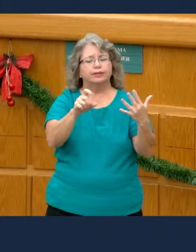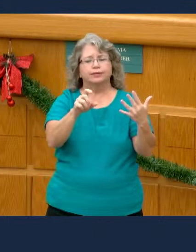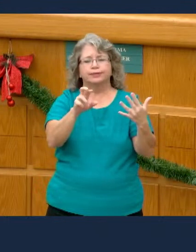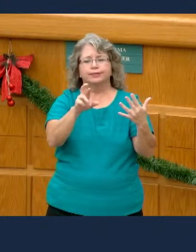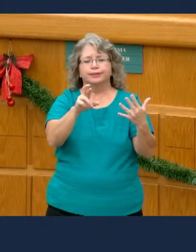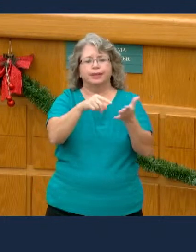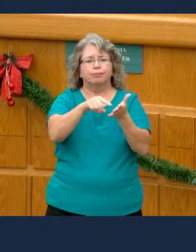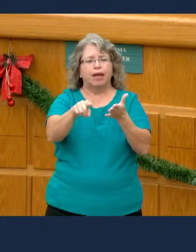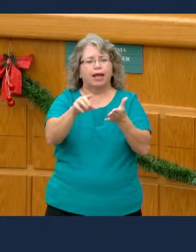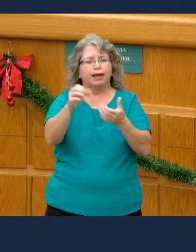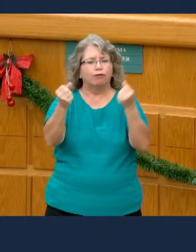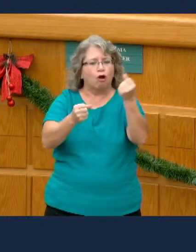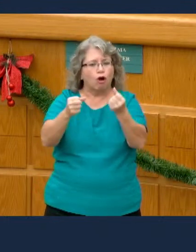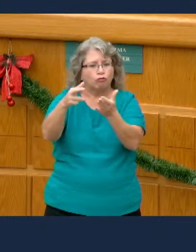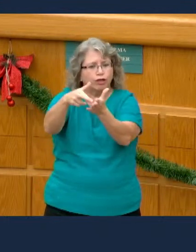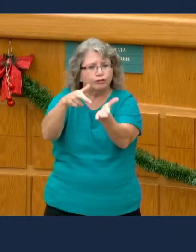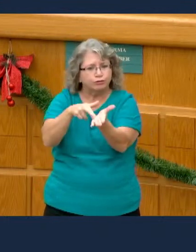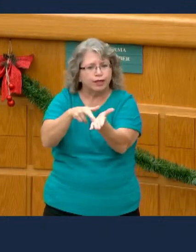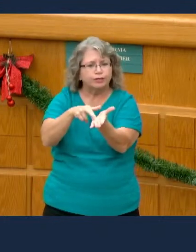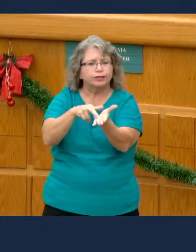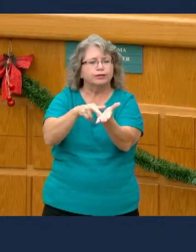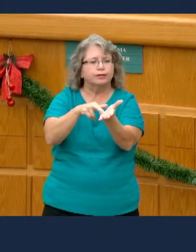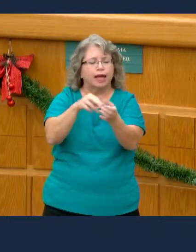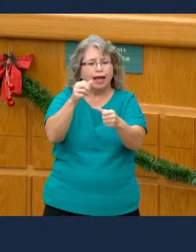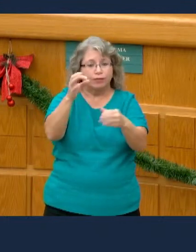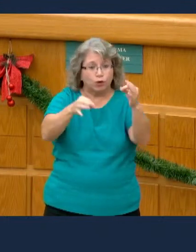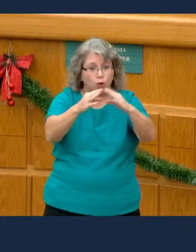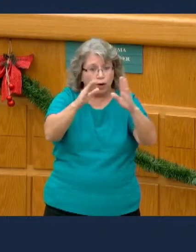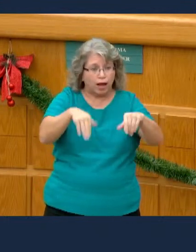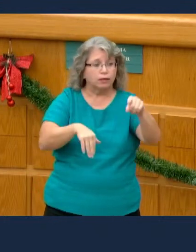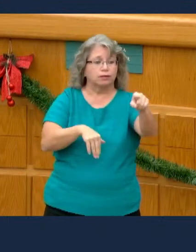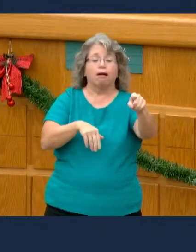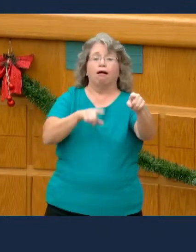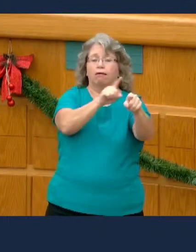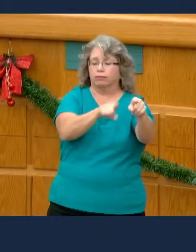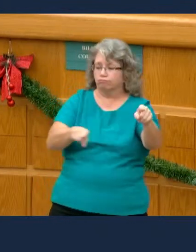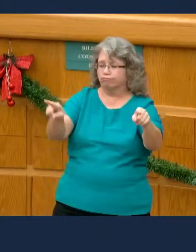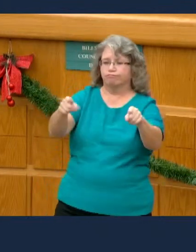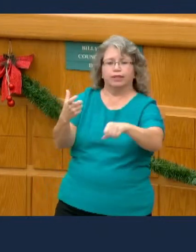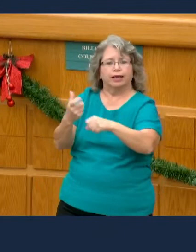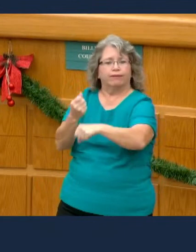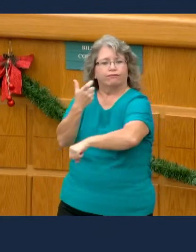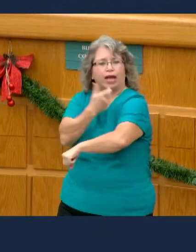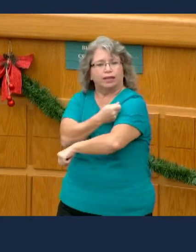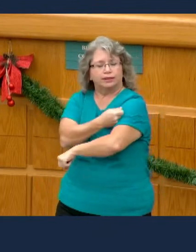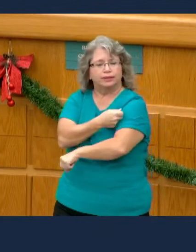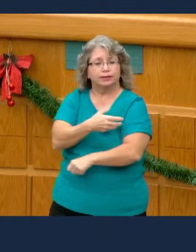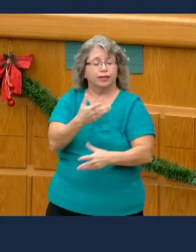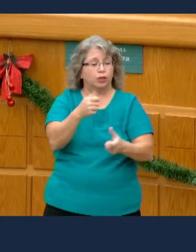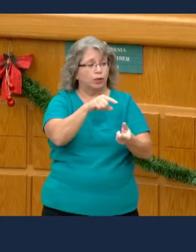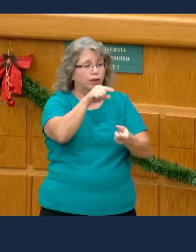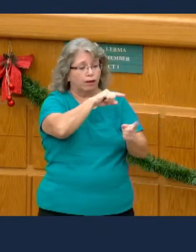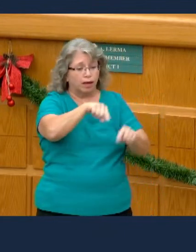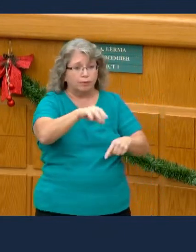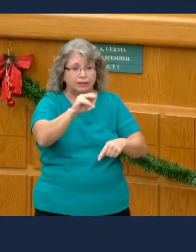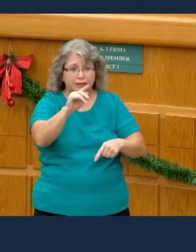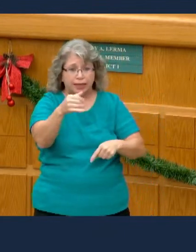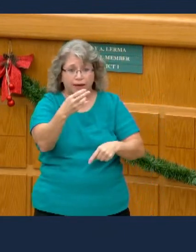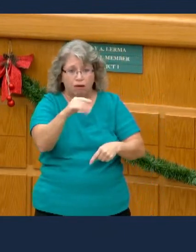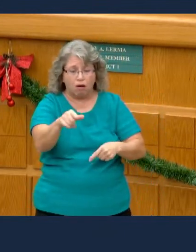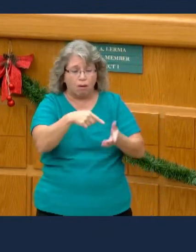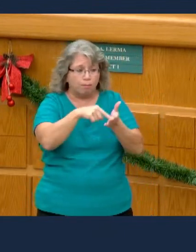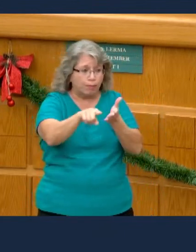vaccine right there at the courthouse. You're going to come over here and pay a bill at the city. You have access to vaccine right here in the rotunda. So take advantage of that